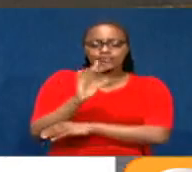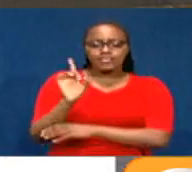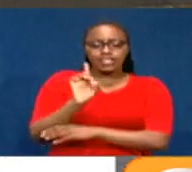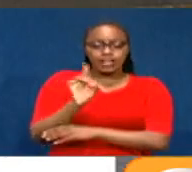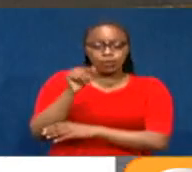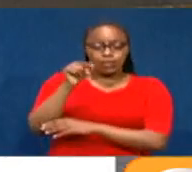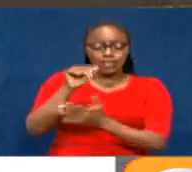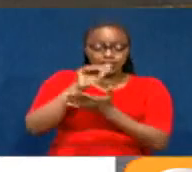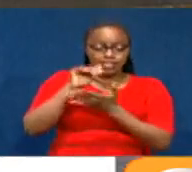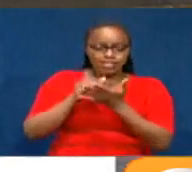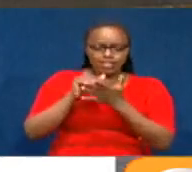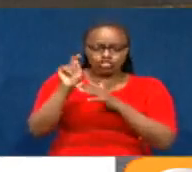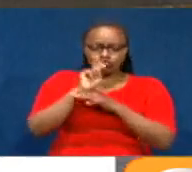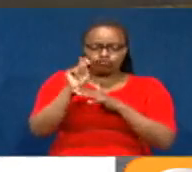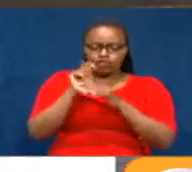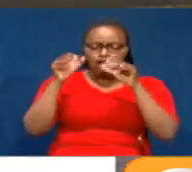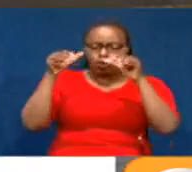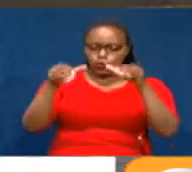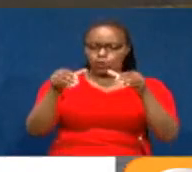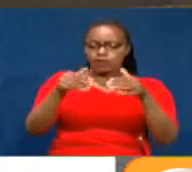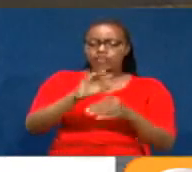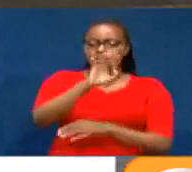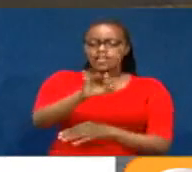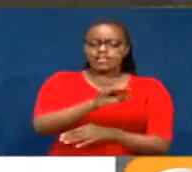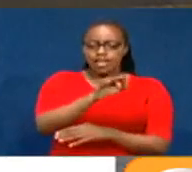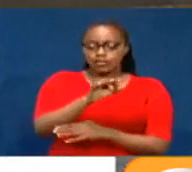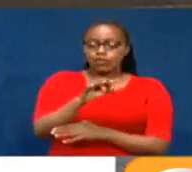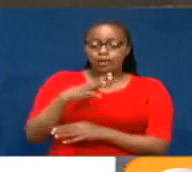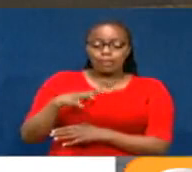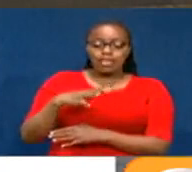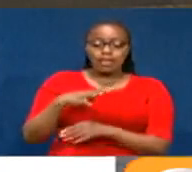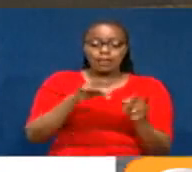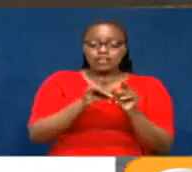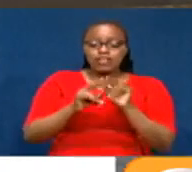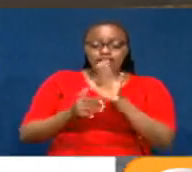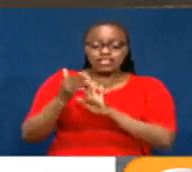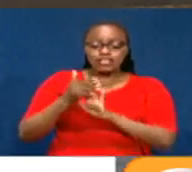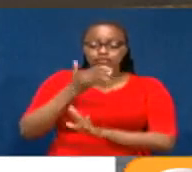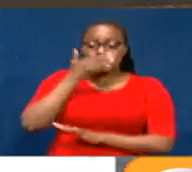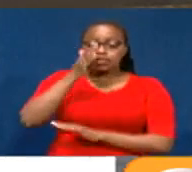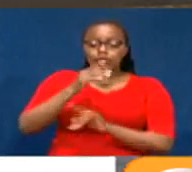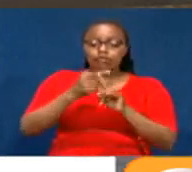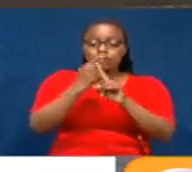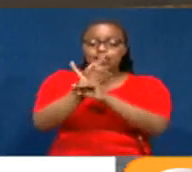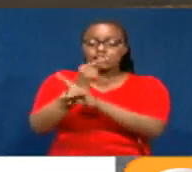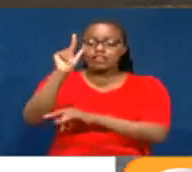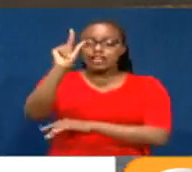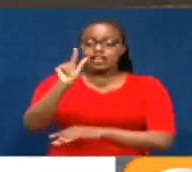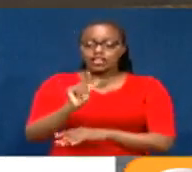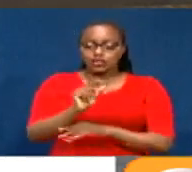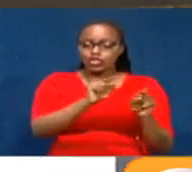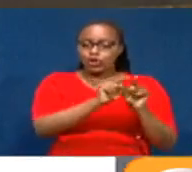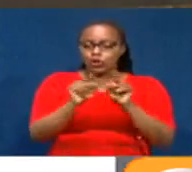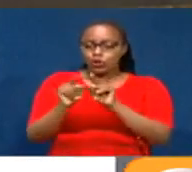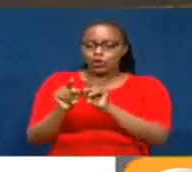hub, meant to train a core of 3,000 elite emergency responders from across the region, as well